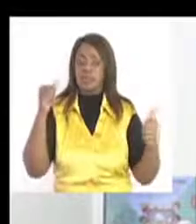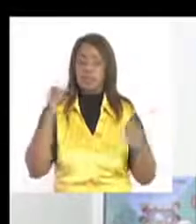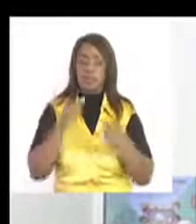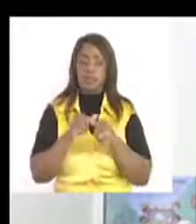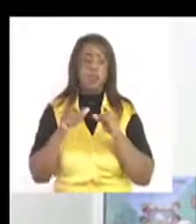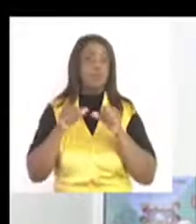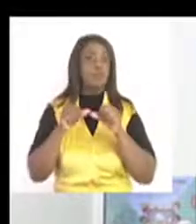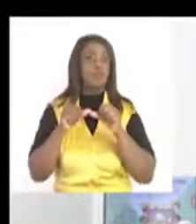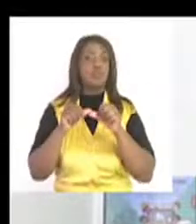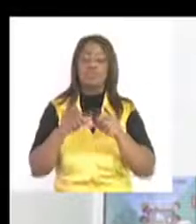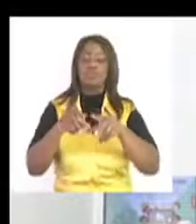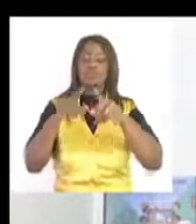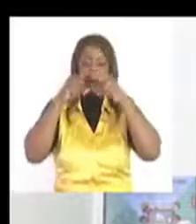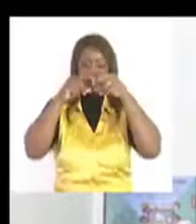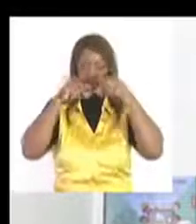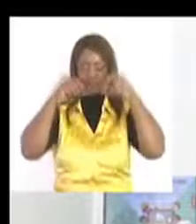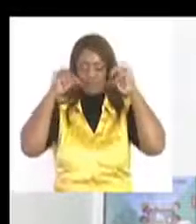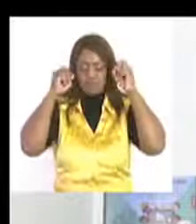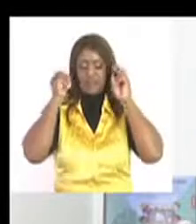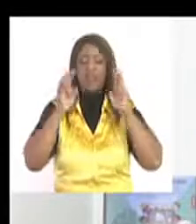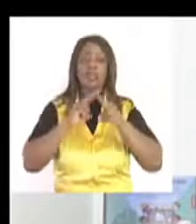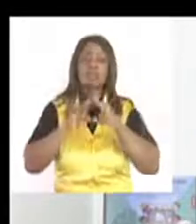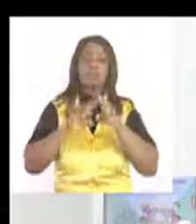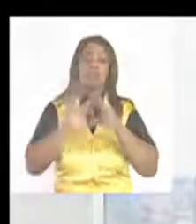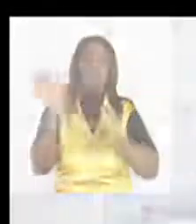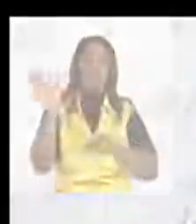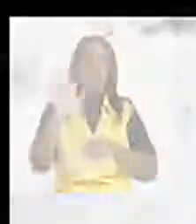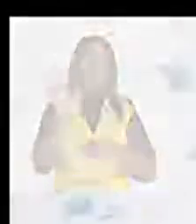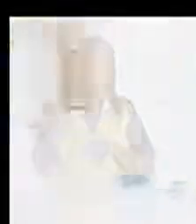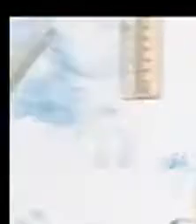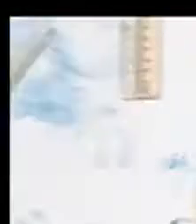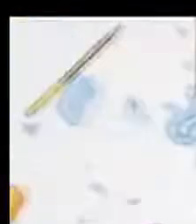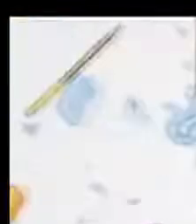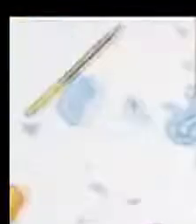and from us, it's a bye-bye.